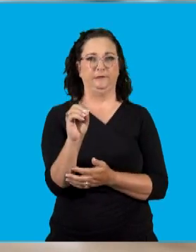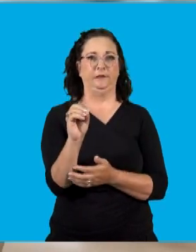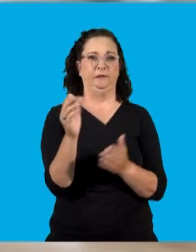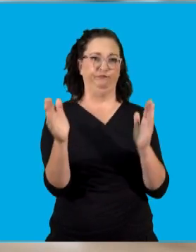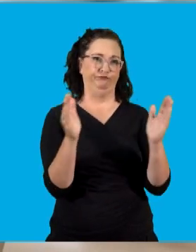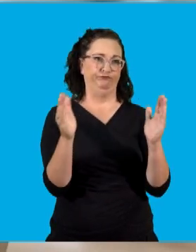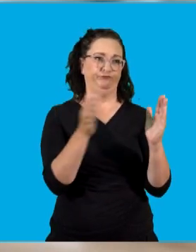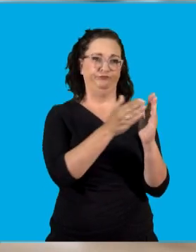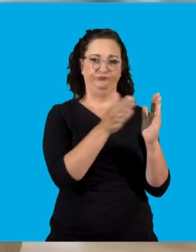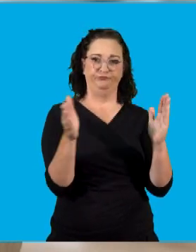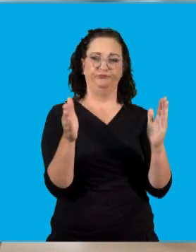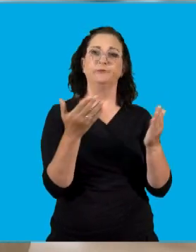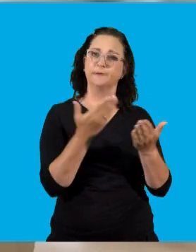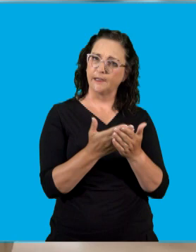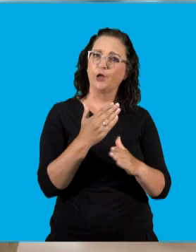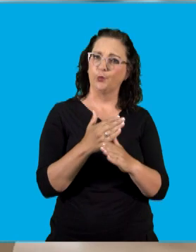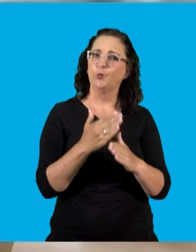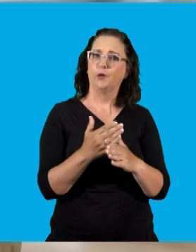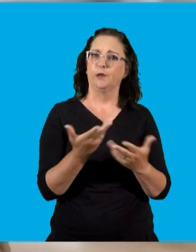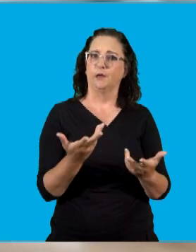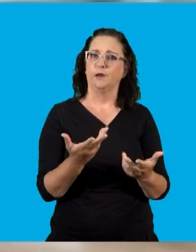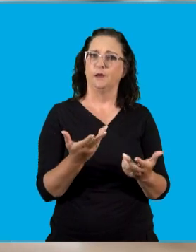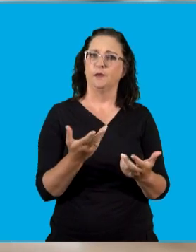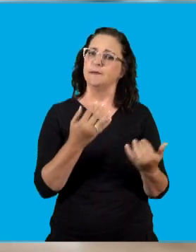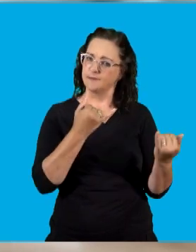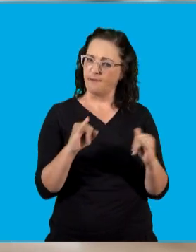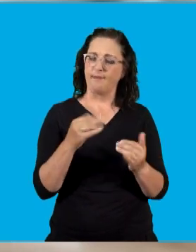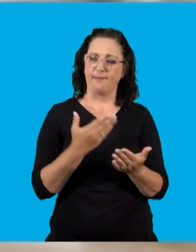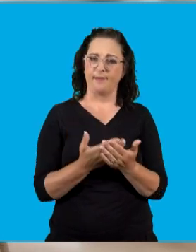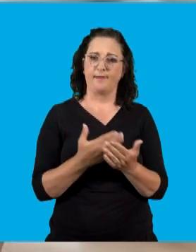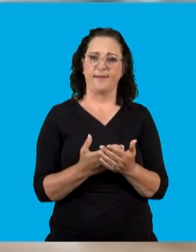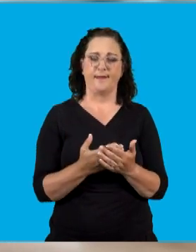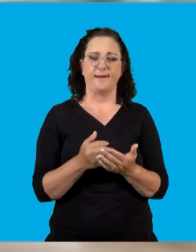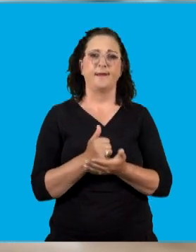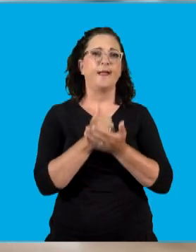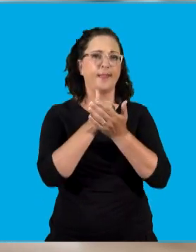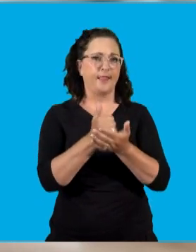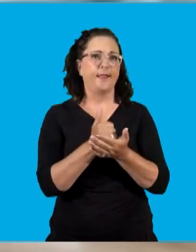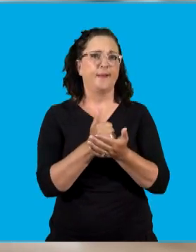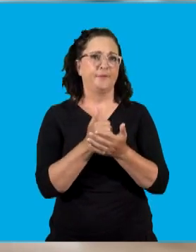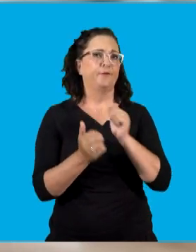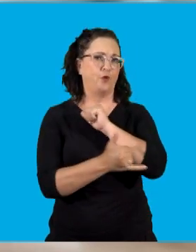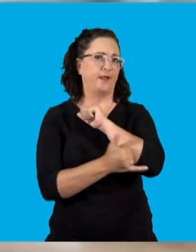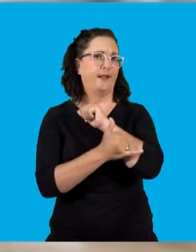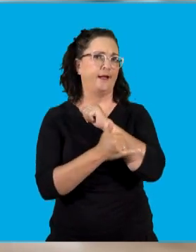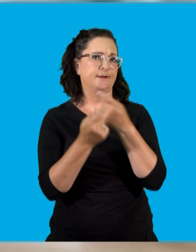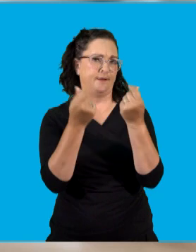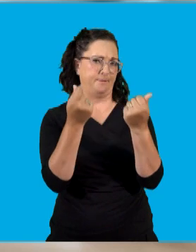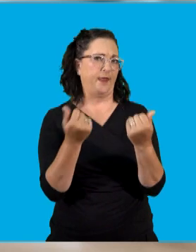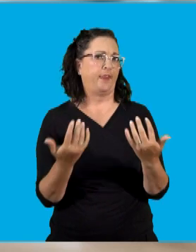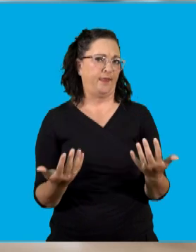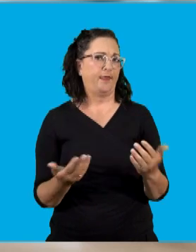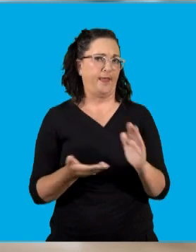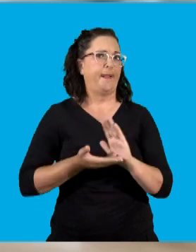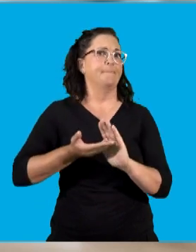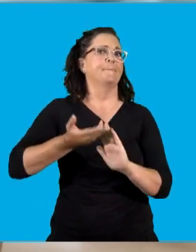60, those people are still employable. Those people are still economically active, so they fall under that economically